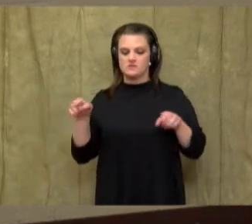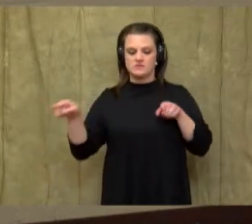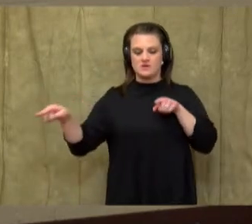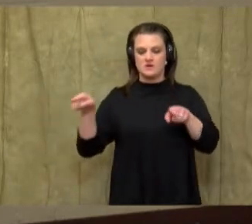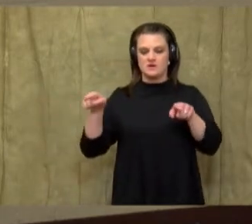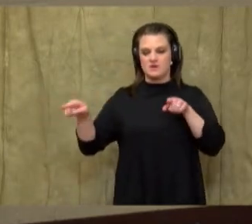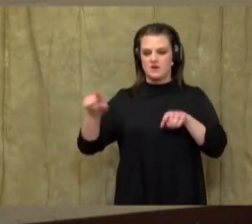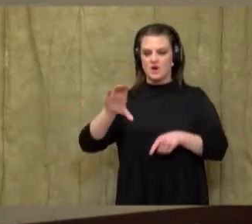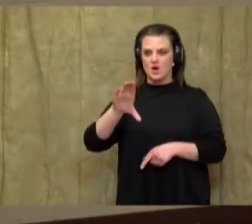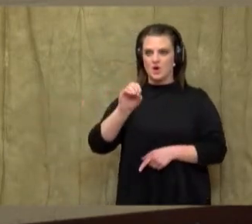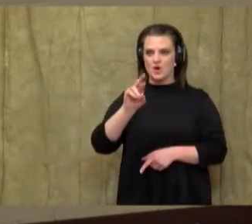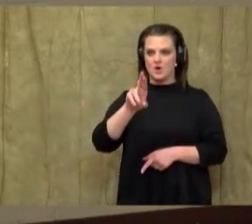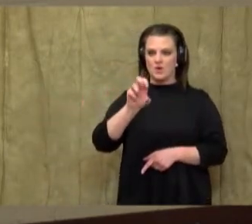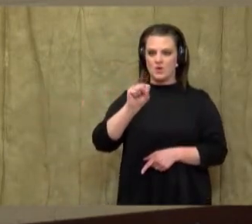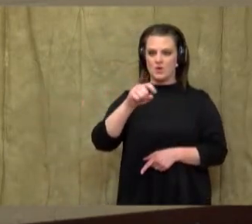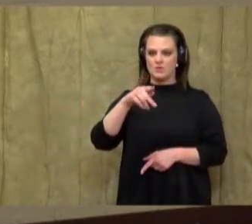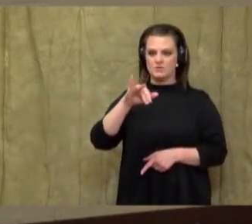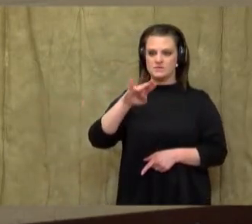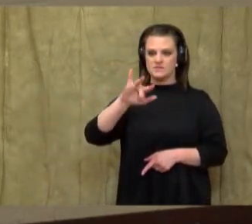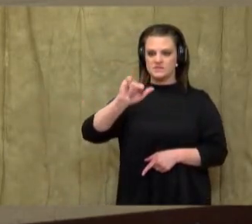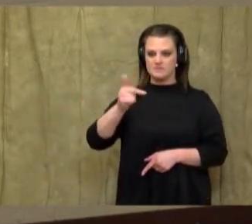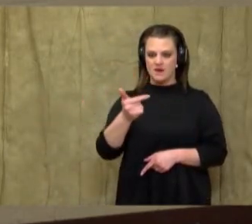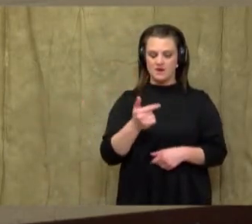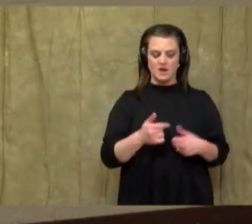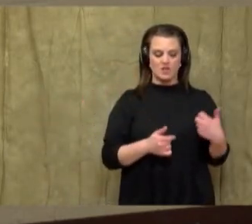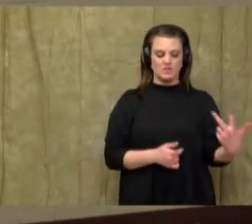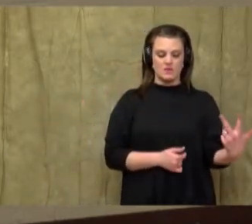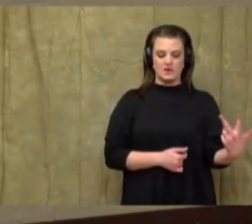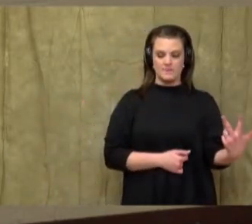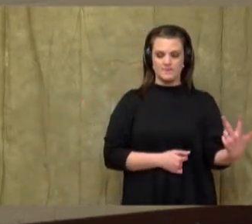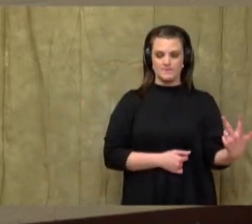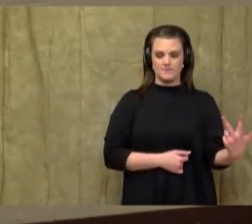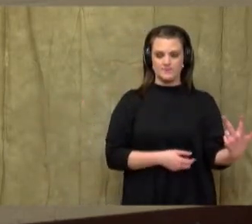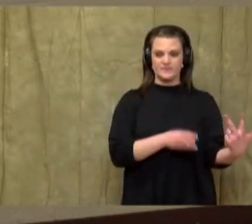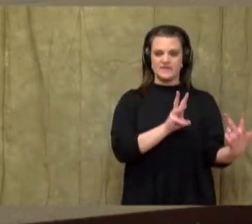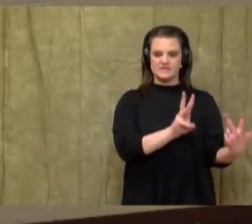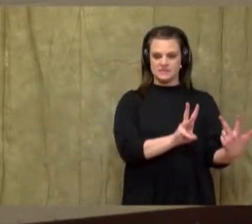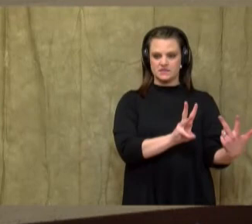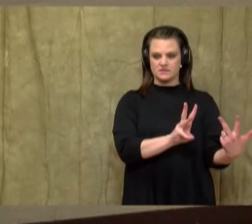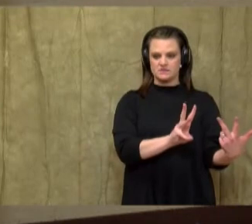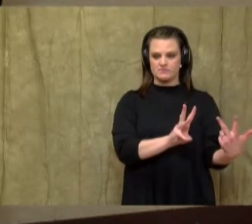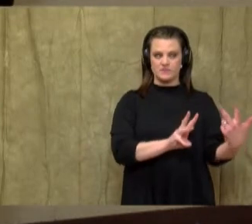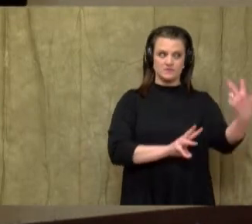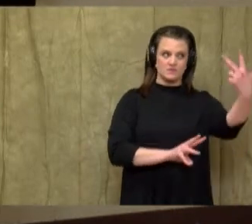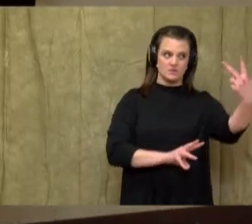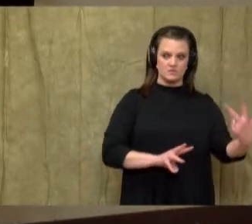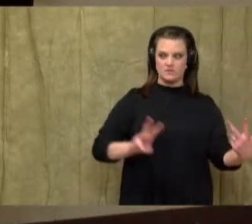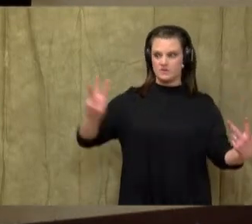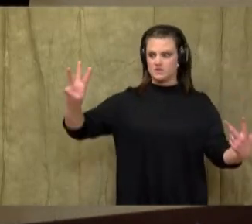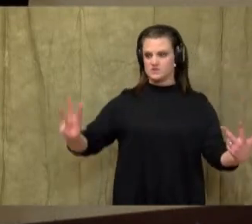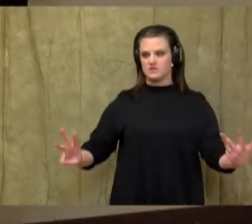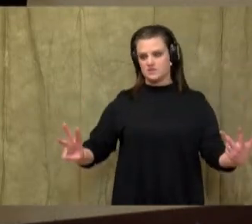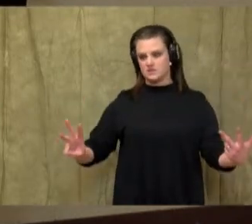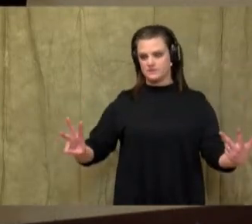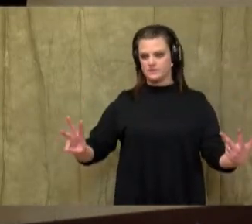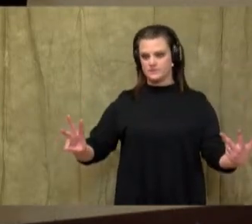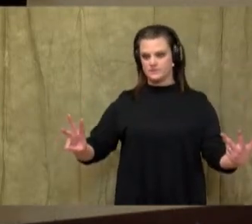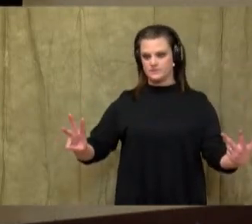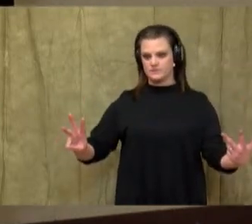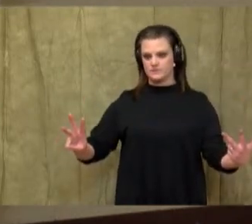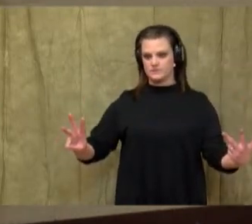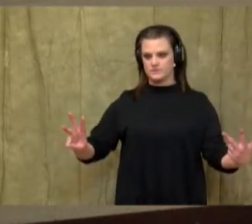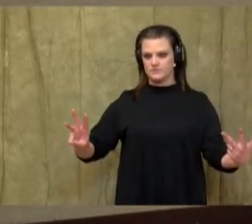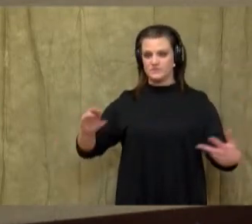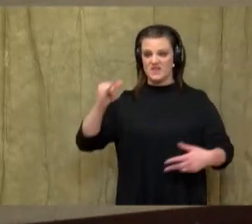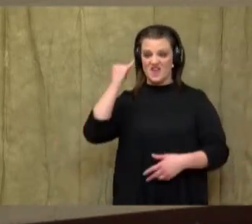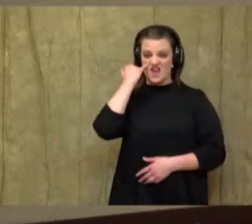terms right here would be 3 and 6, 3 to 6.